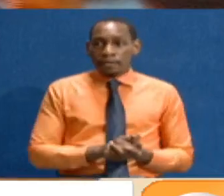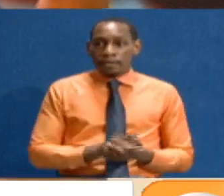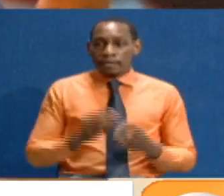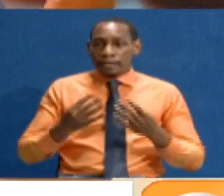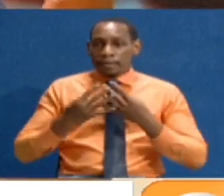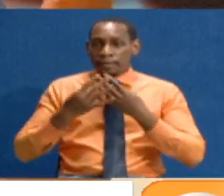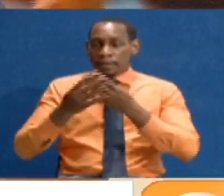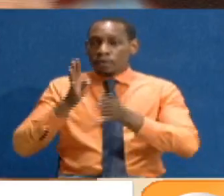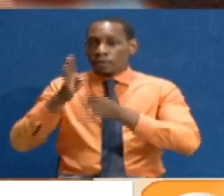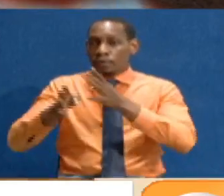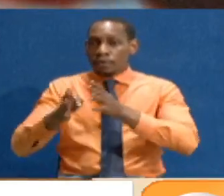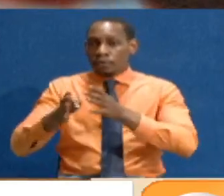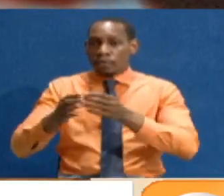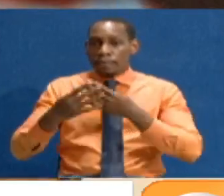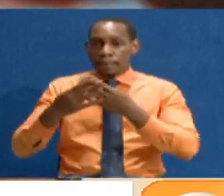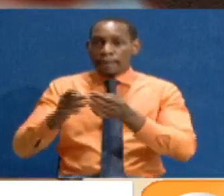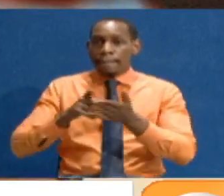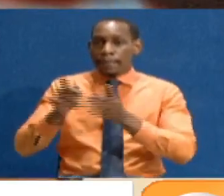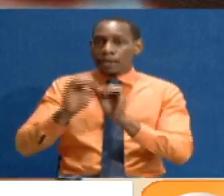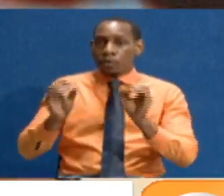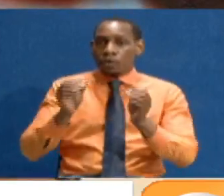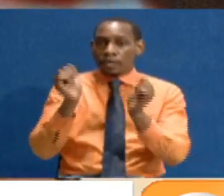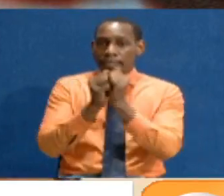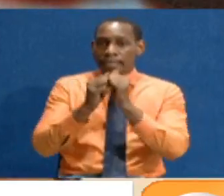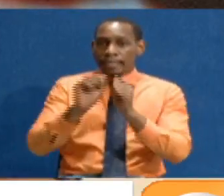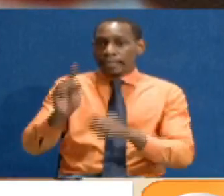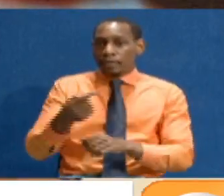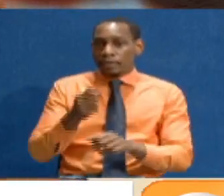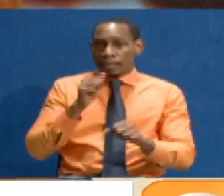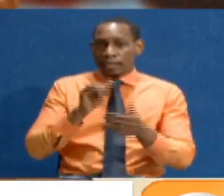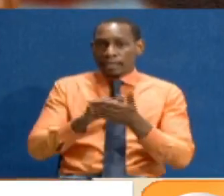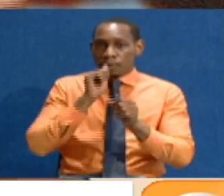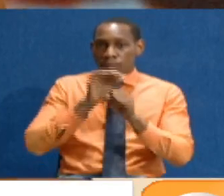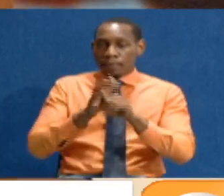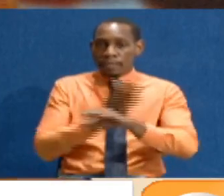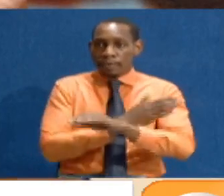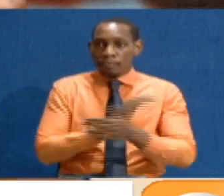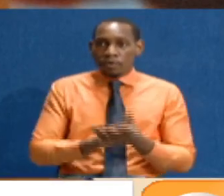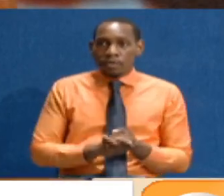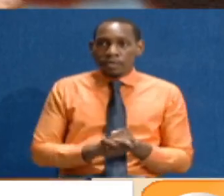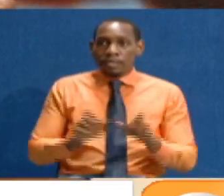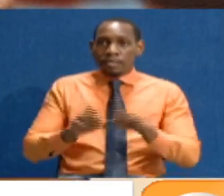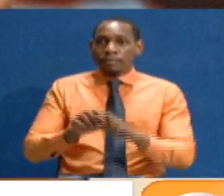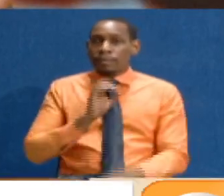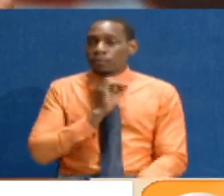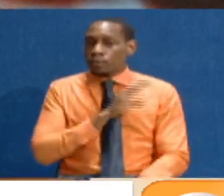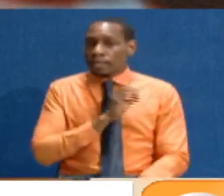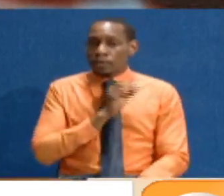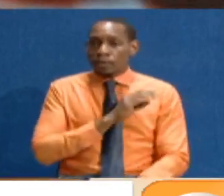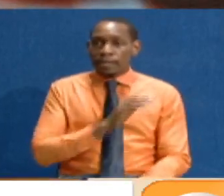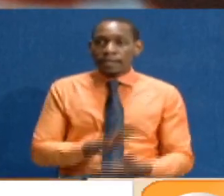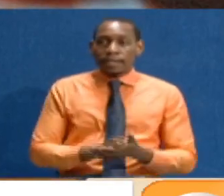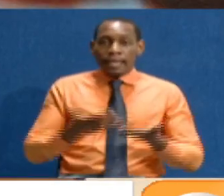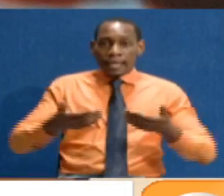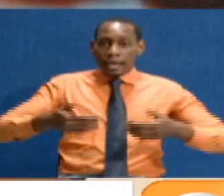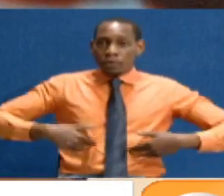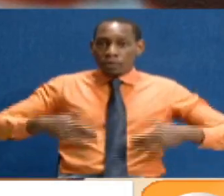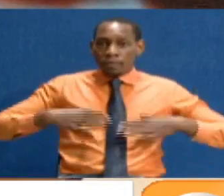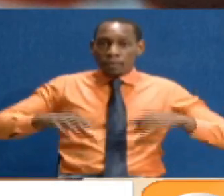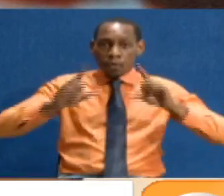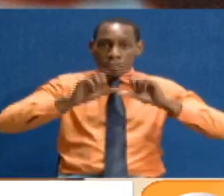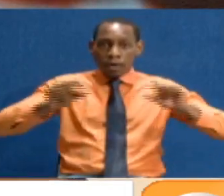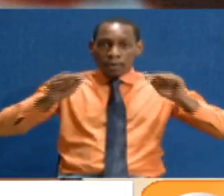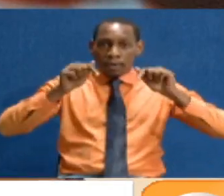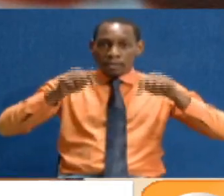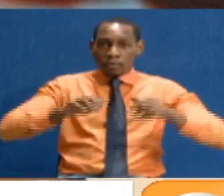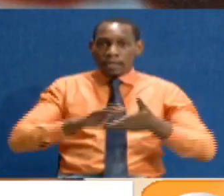ended up in committee. They were not paid the 10,000 they had been promised, and they were rotting there and complaining and crying. So young people, my message to you